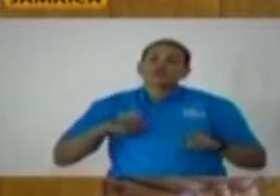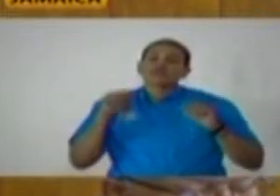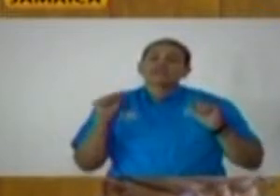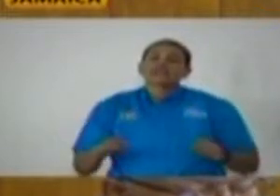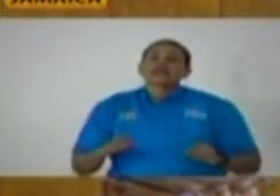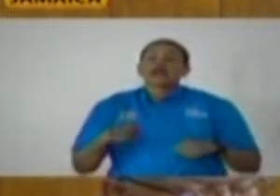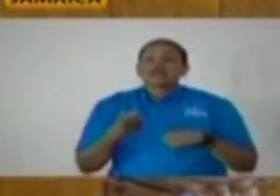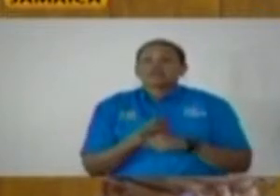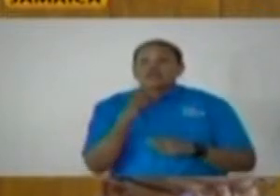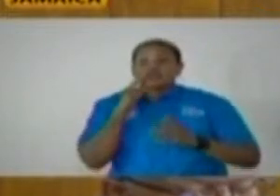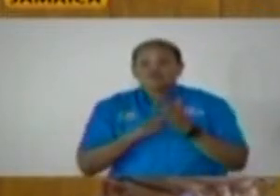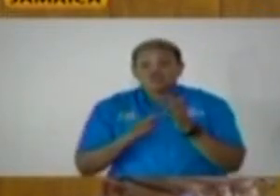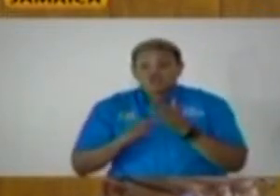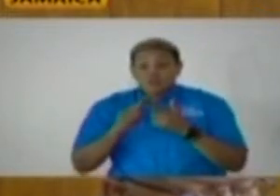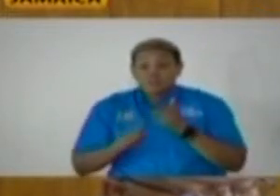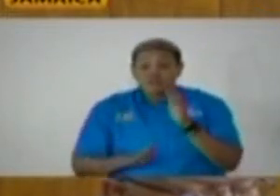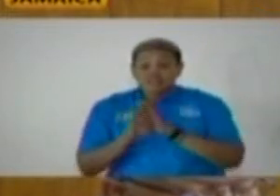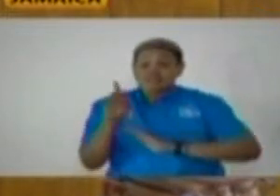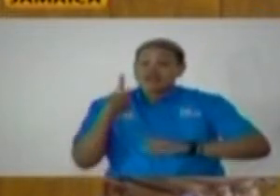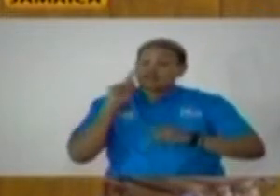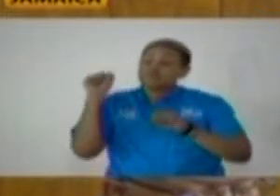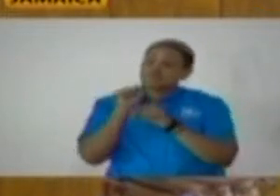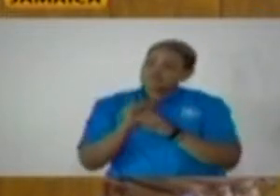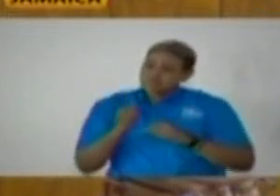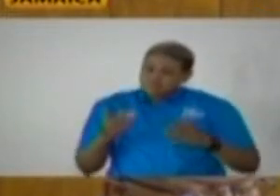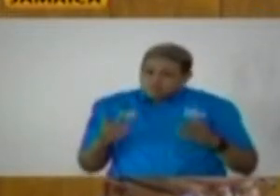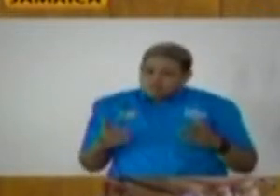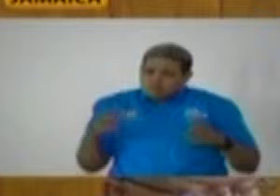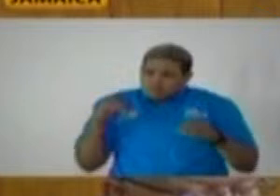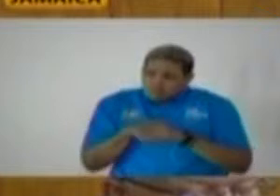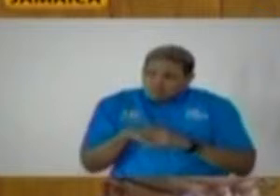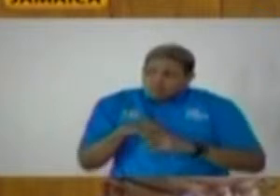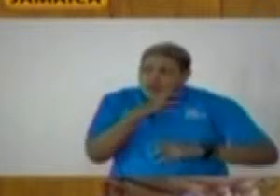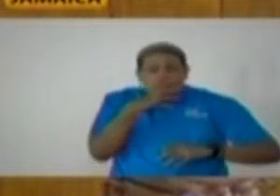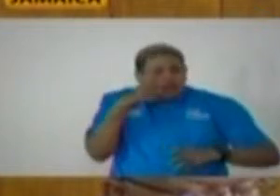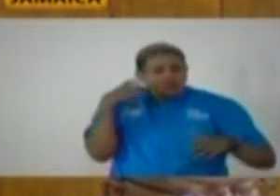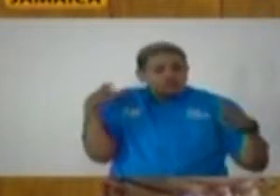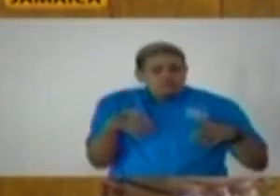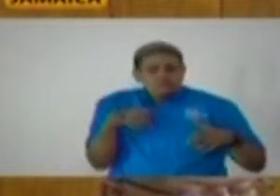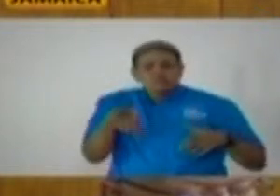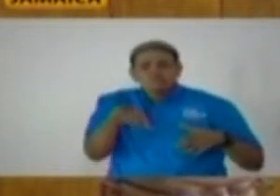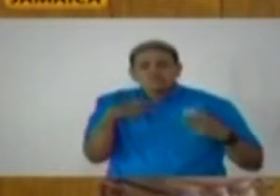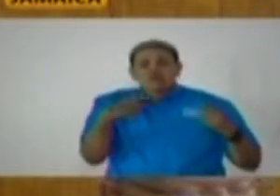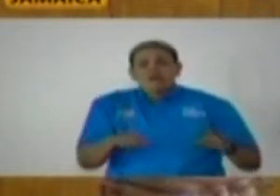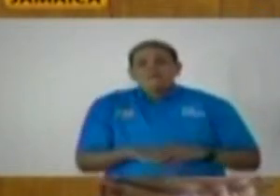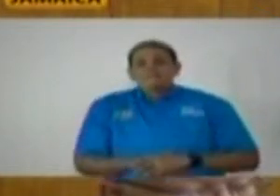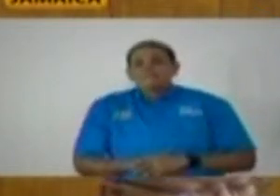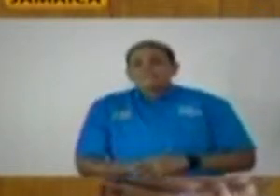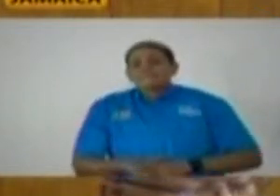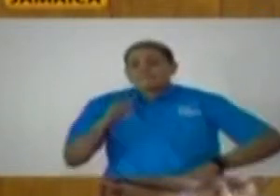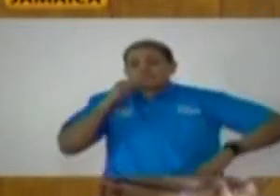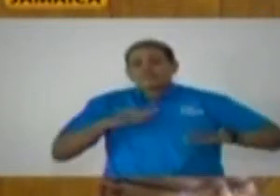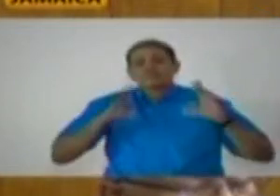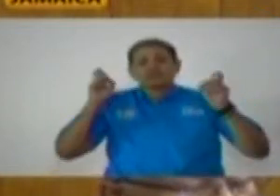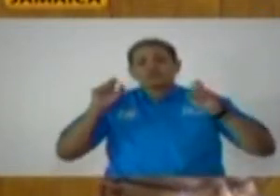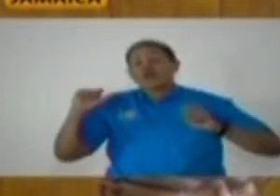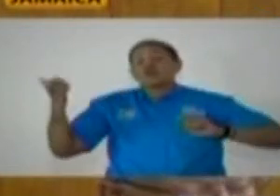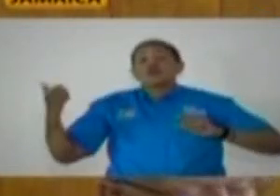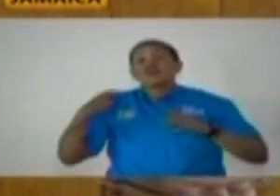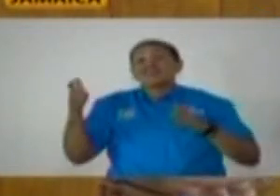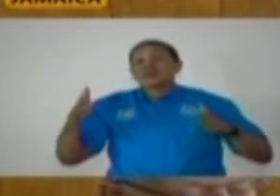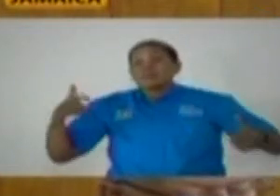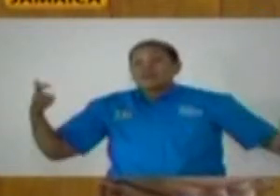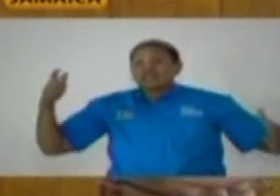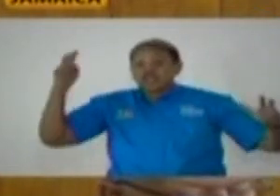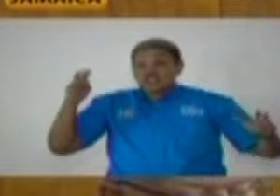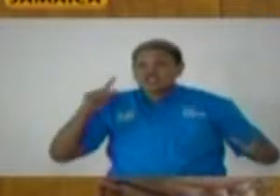make research and development a cornerstone in the agricultural industry. Yeah. Madam Speaker, another major